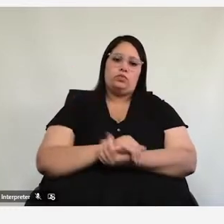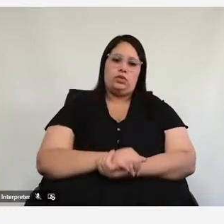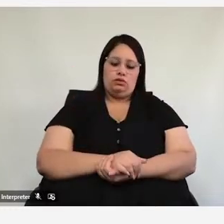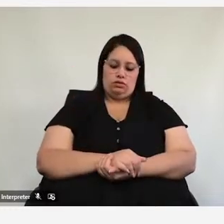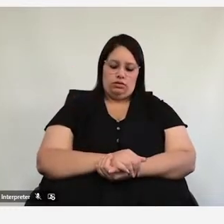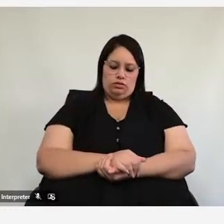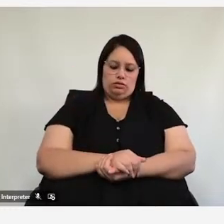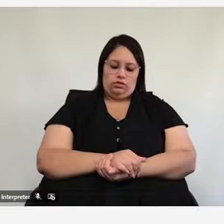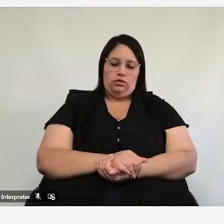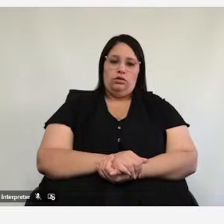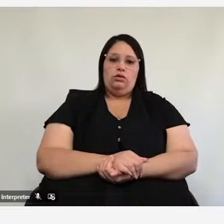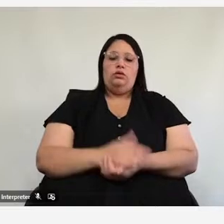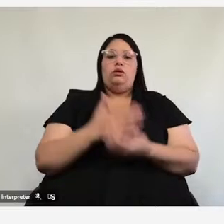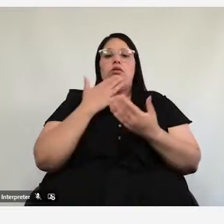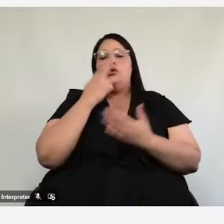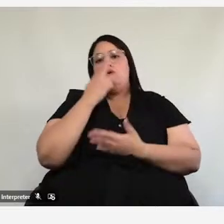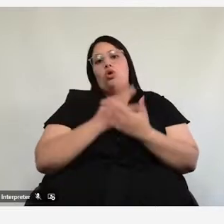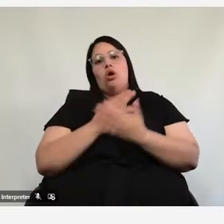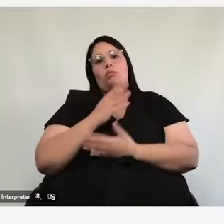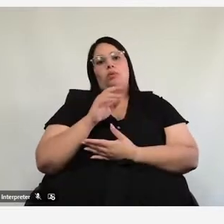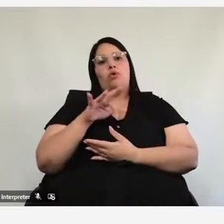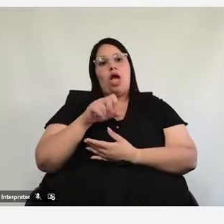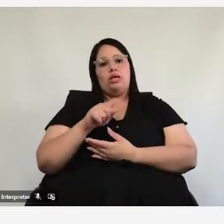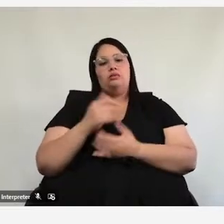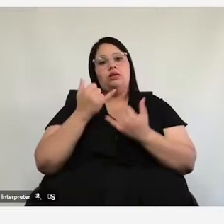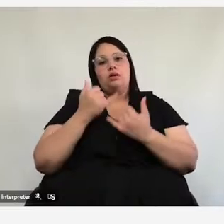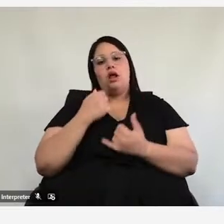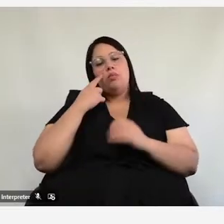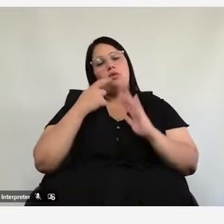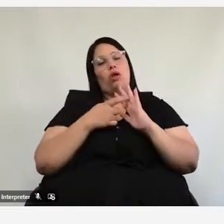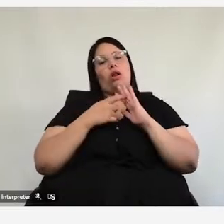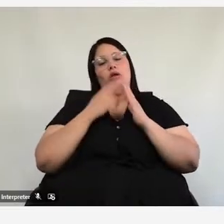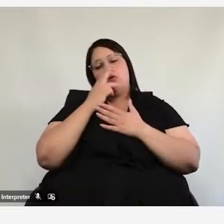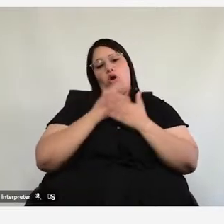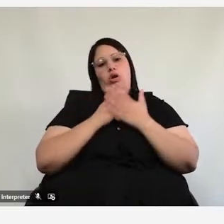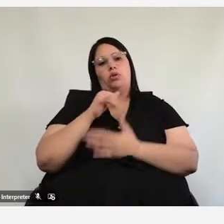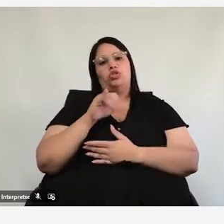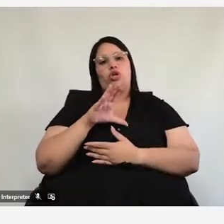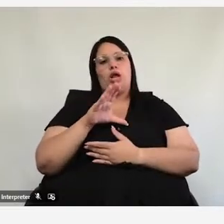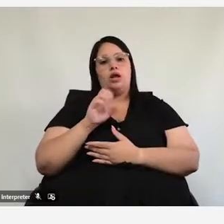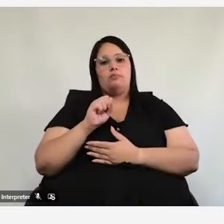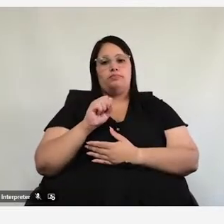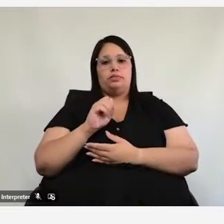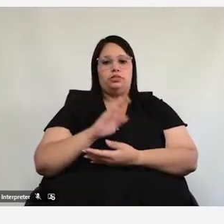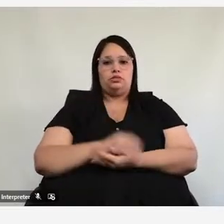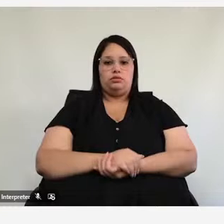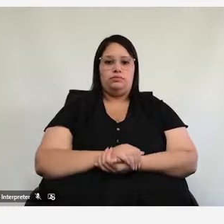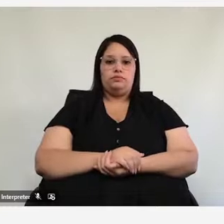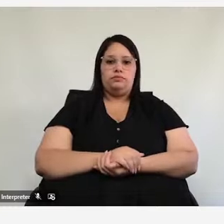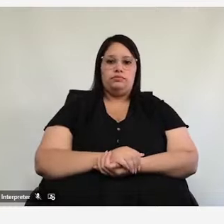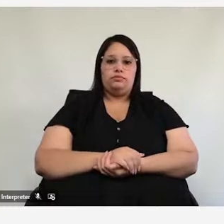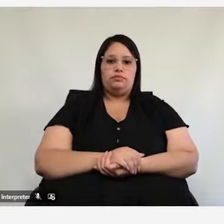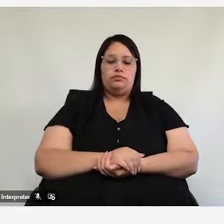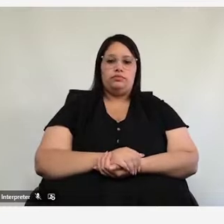Thank you very much, Honourable Bryant. I now recognize the Honourable Jacobs.